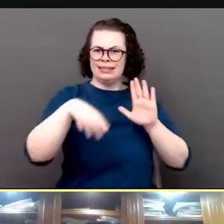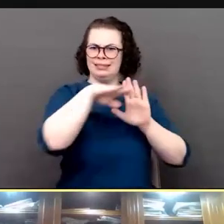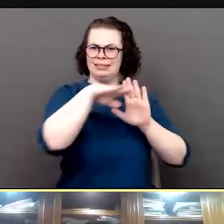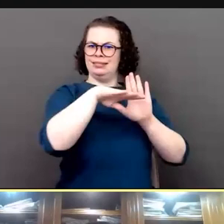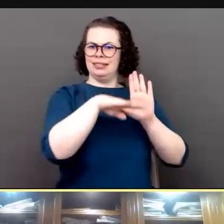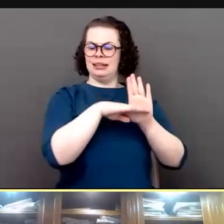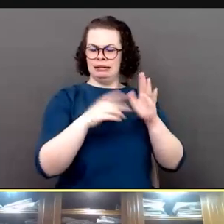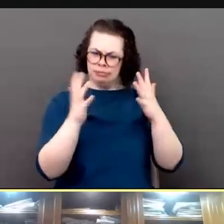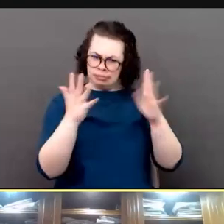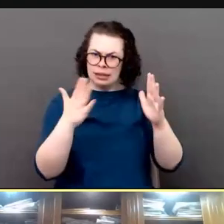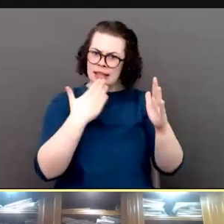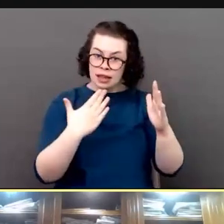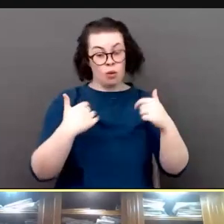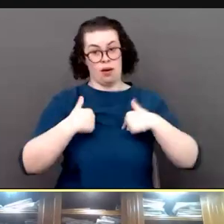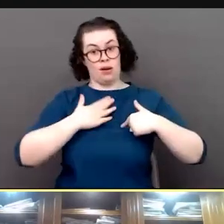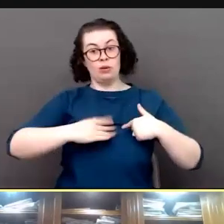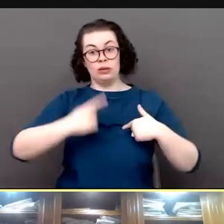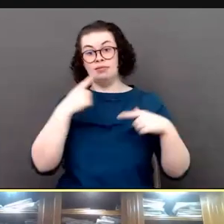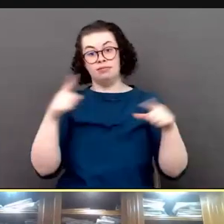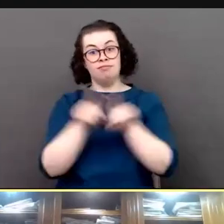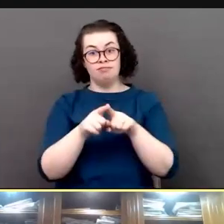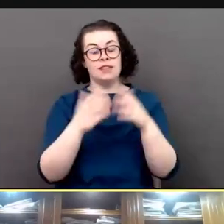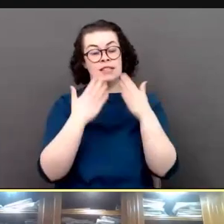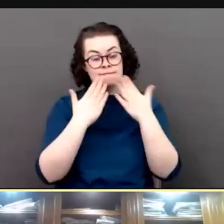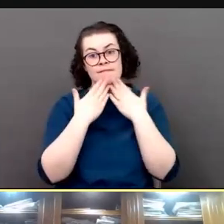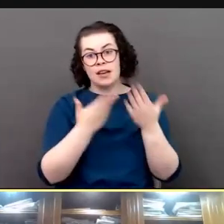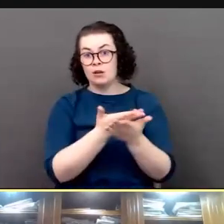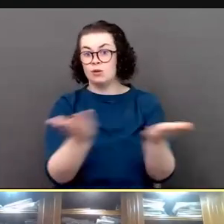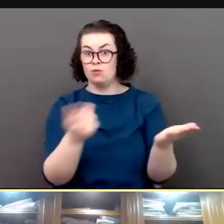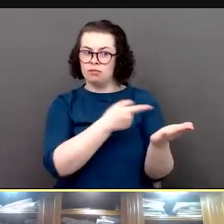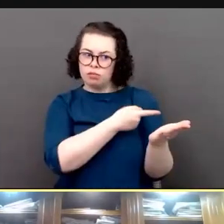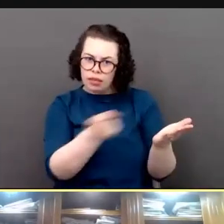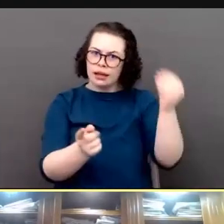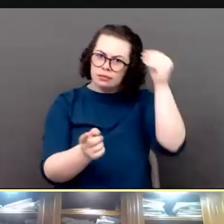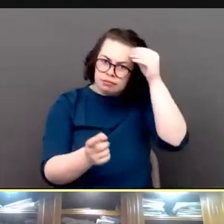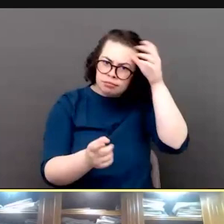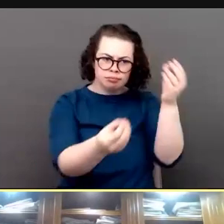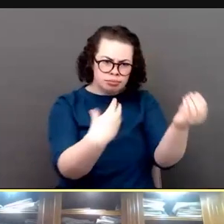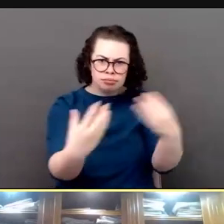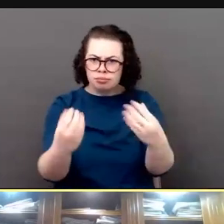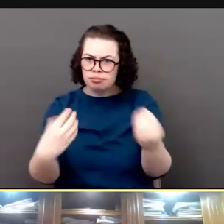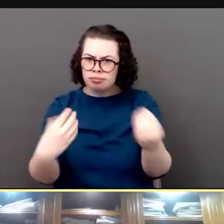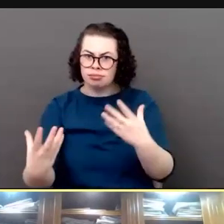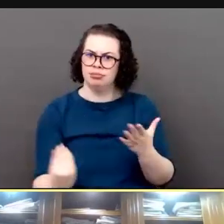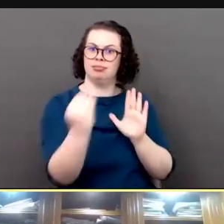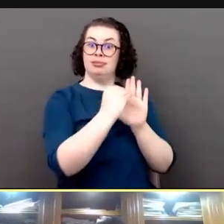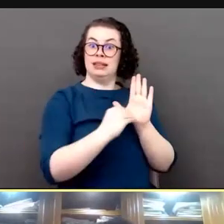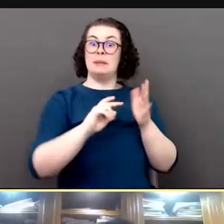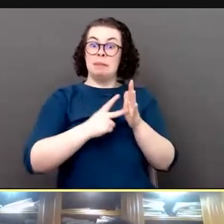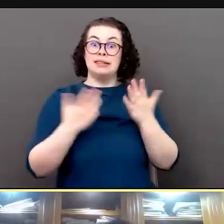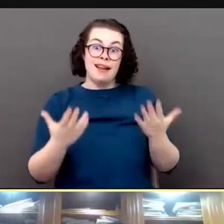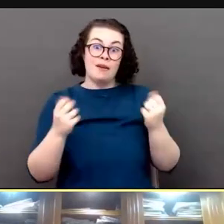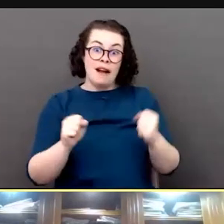work on this mandate that has led to the standard EN